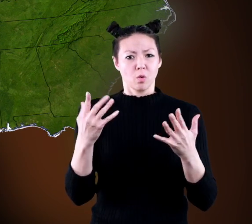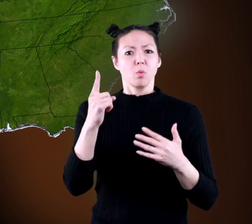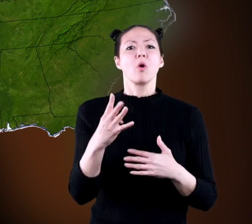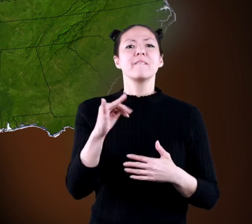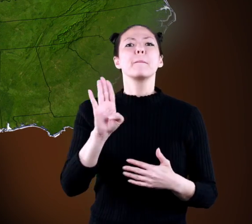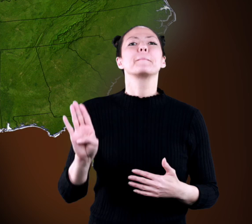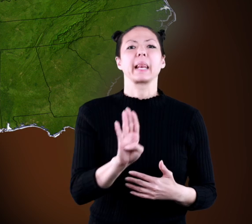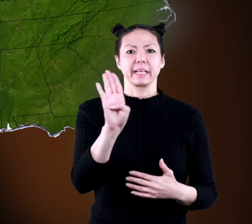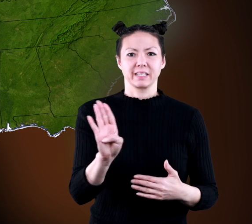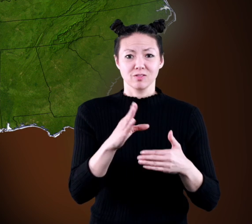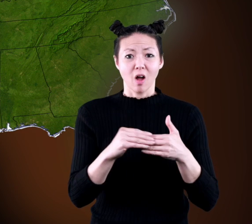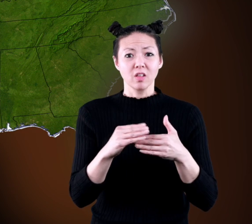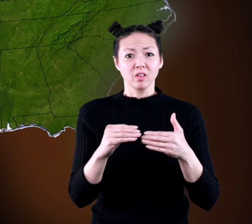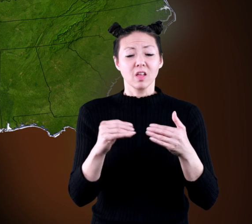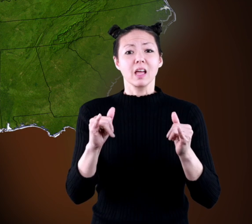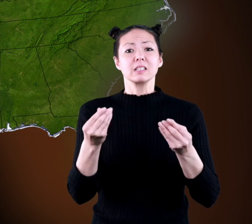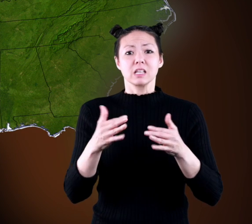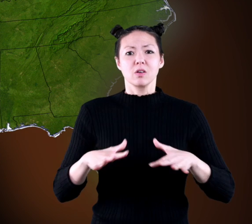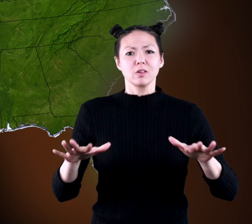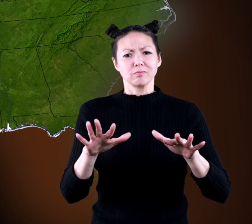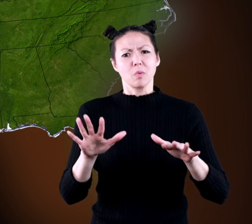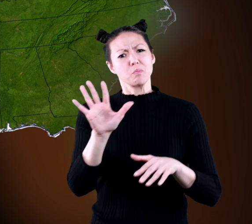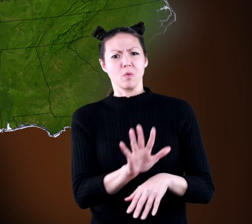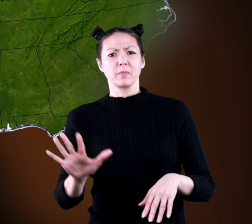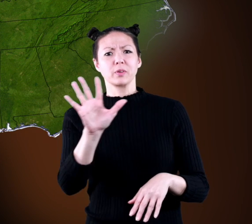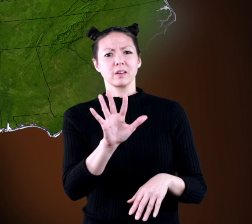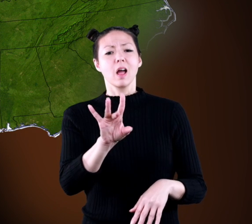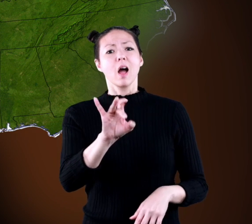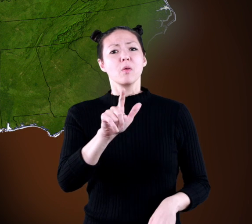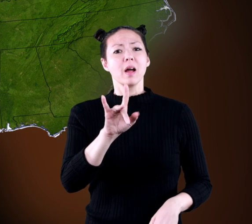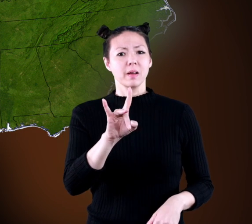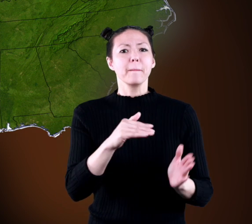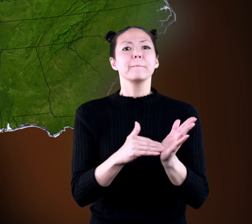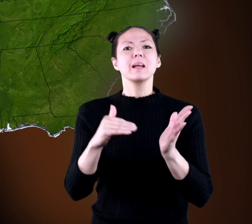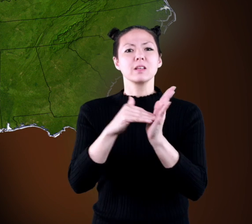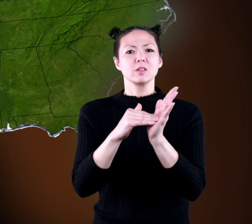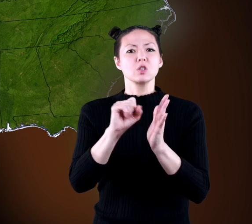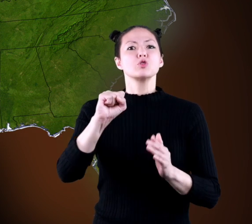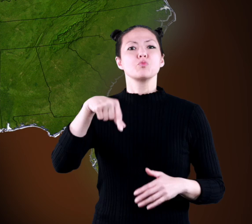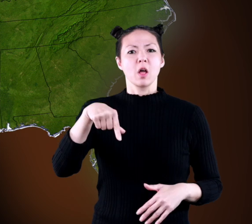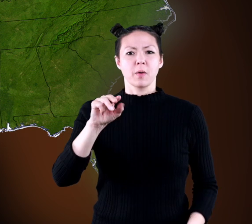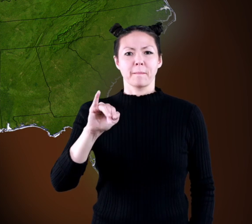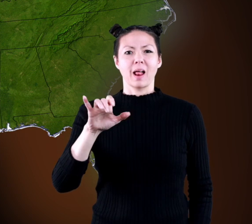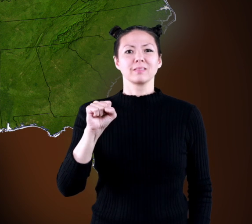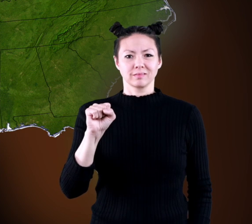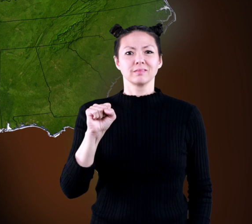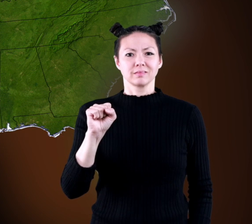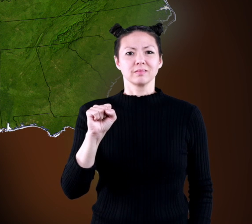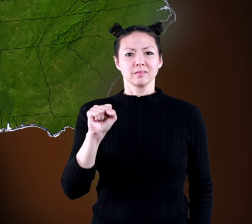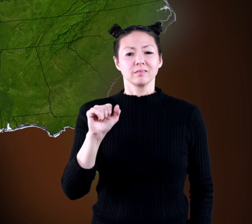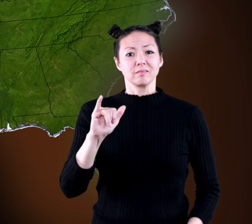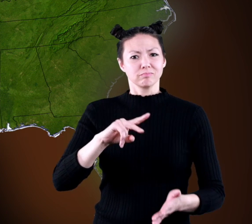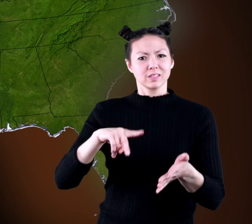$250 million. The territory was approximately 828 million square